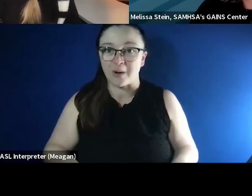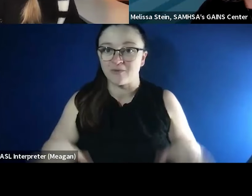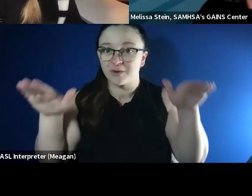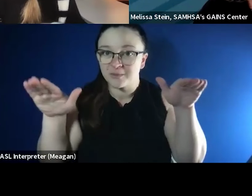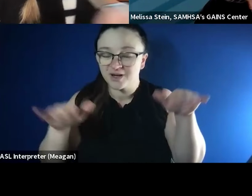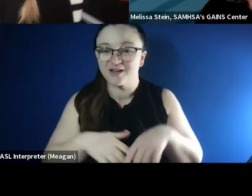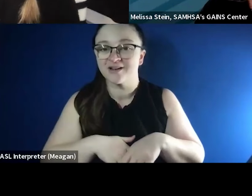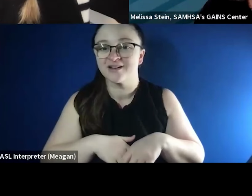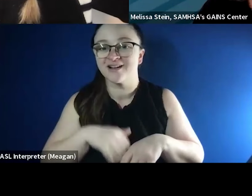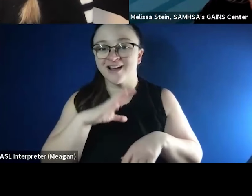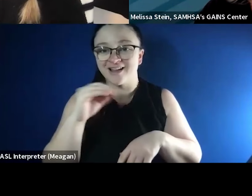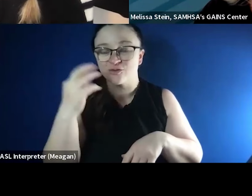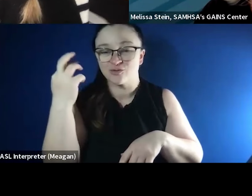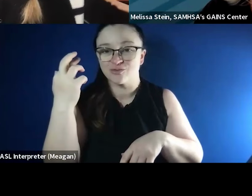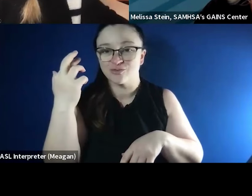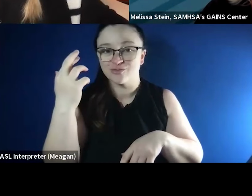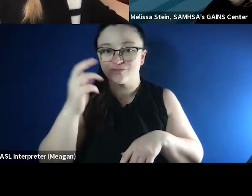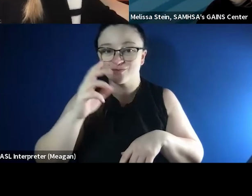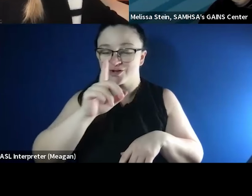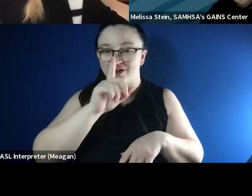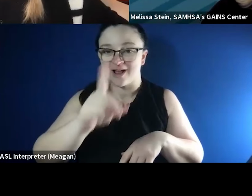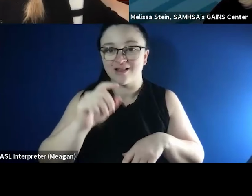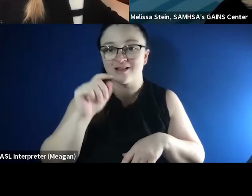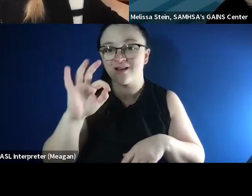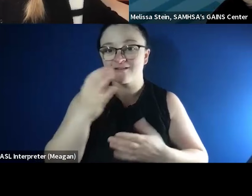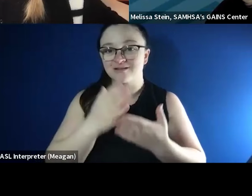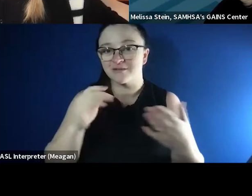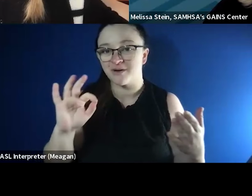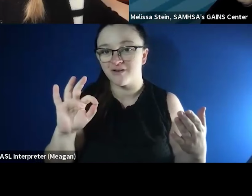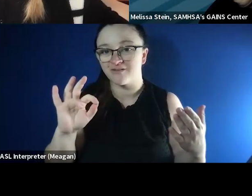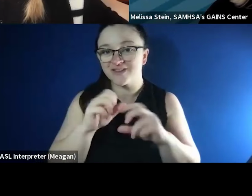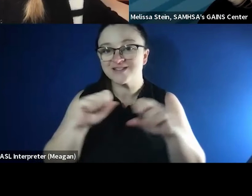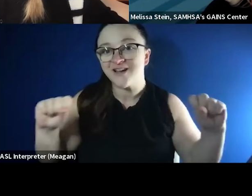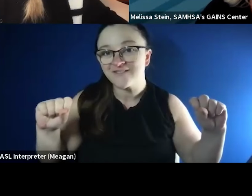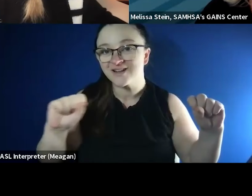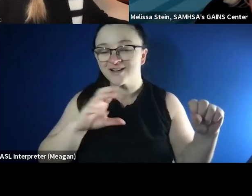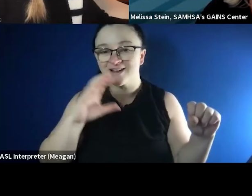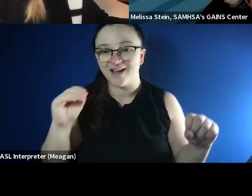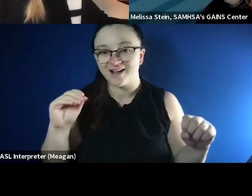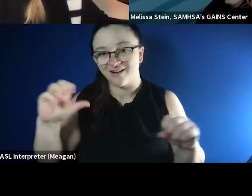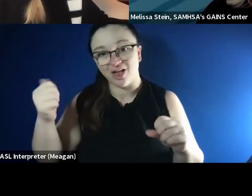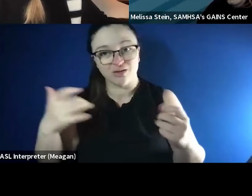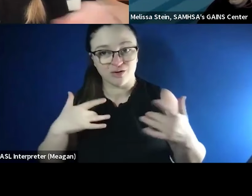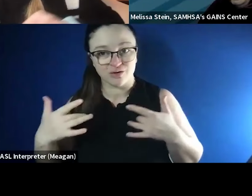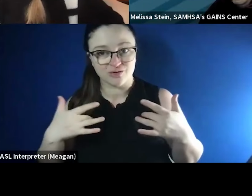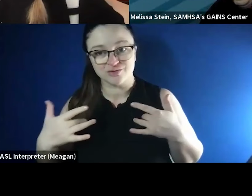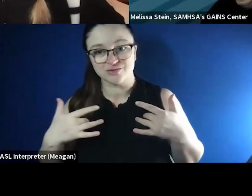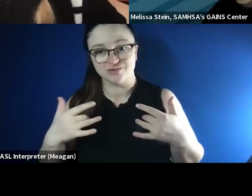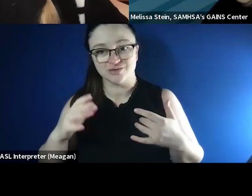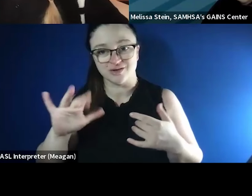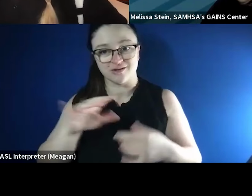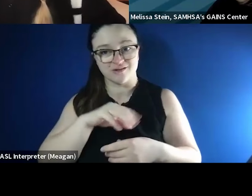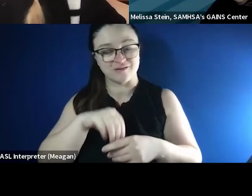the reality of some of the safety and other concerns involved with